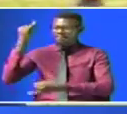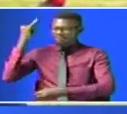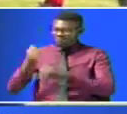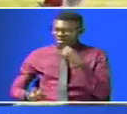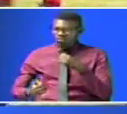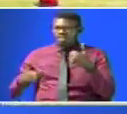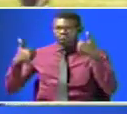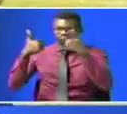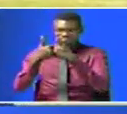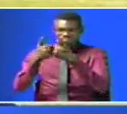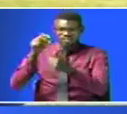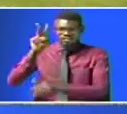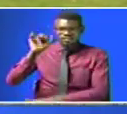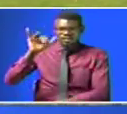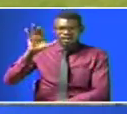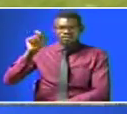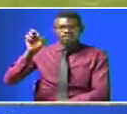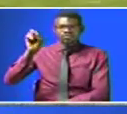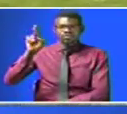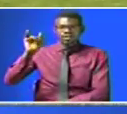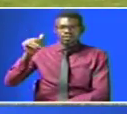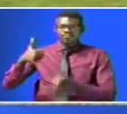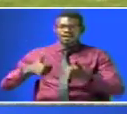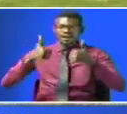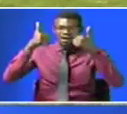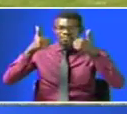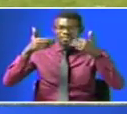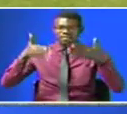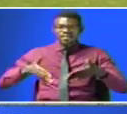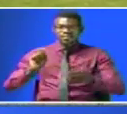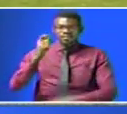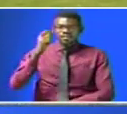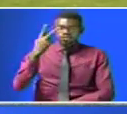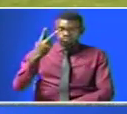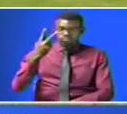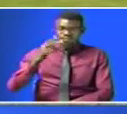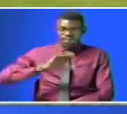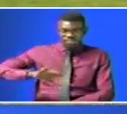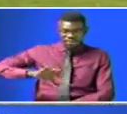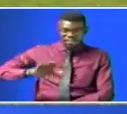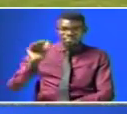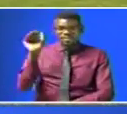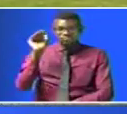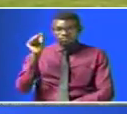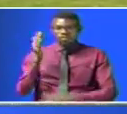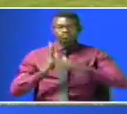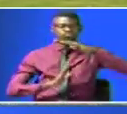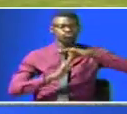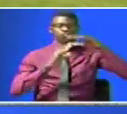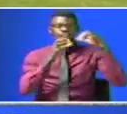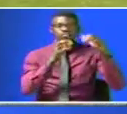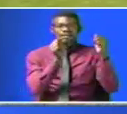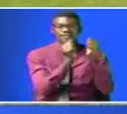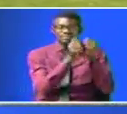the Victoria Cup right here in Kenya. With two games to go, Zimbabwe currently top the log with